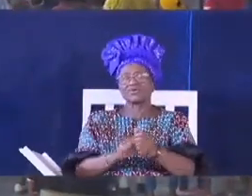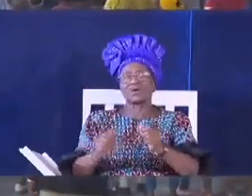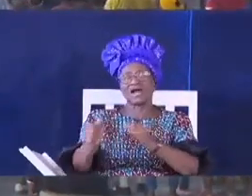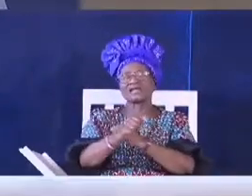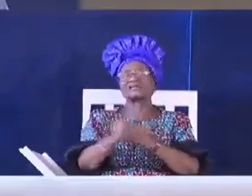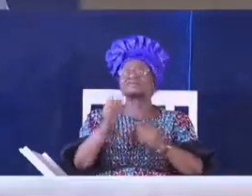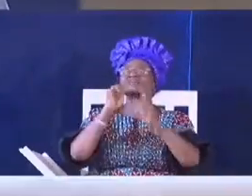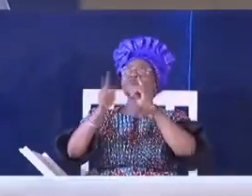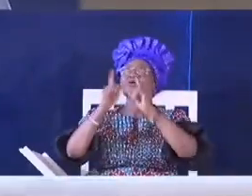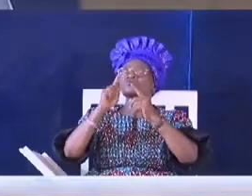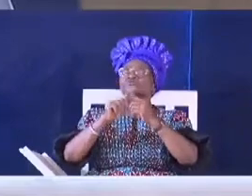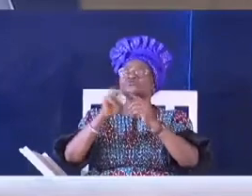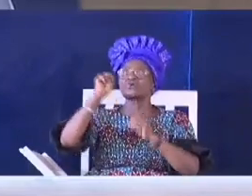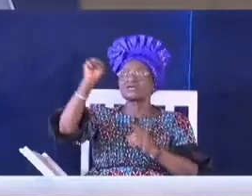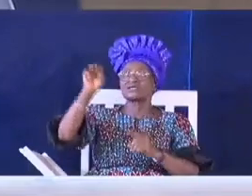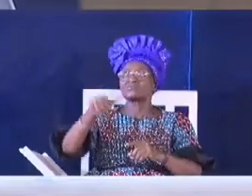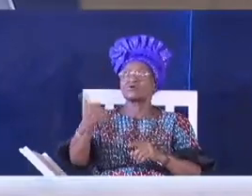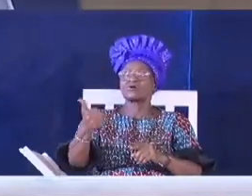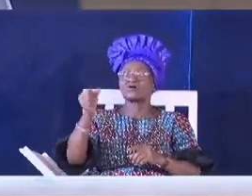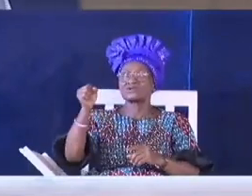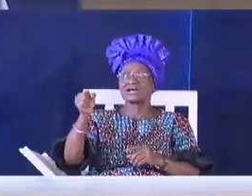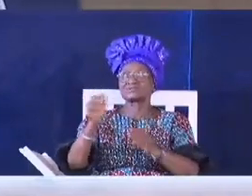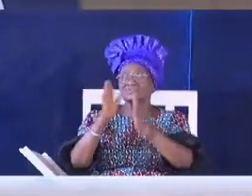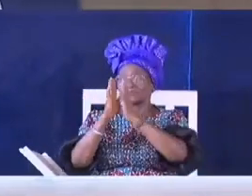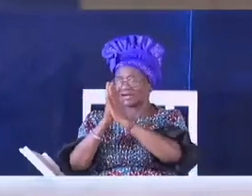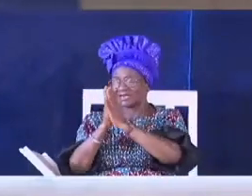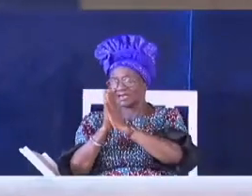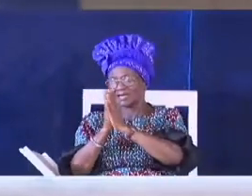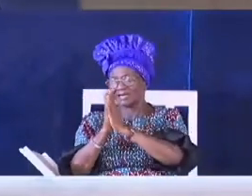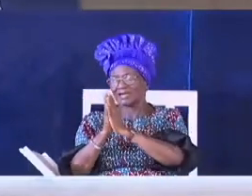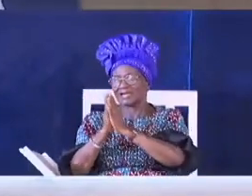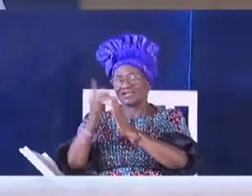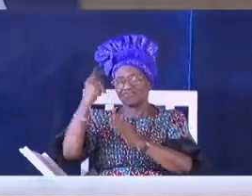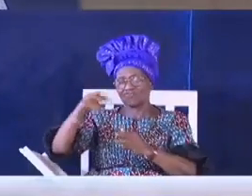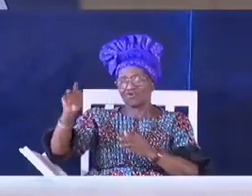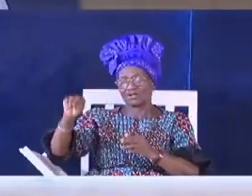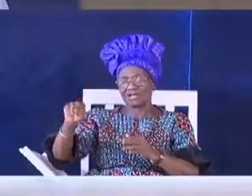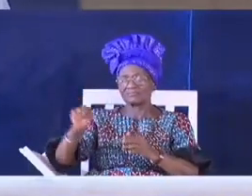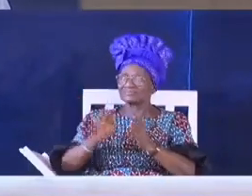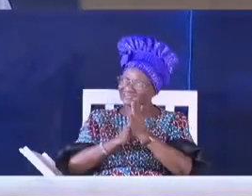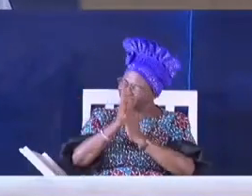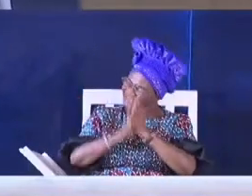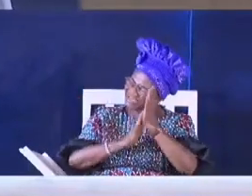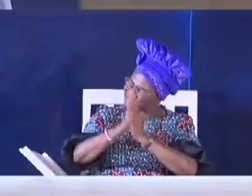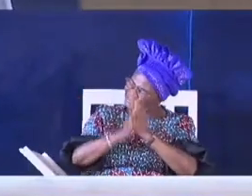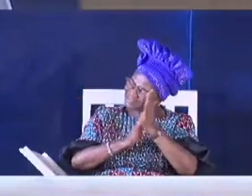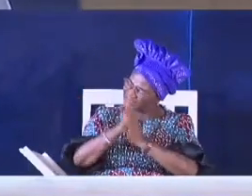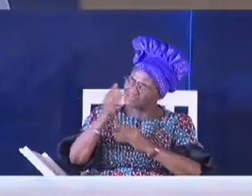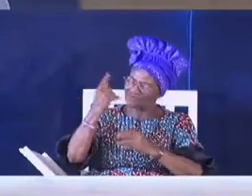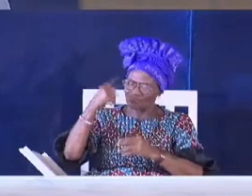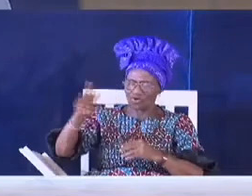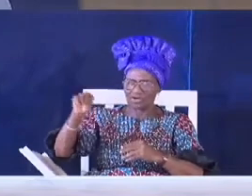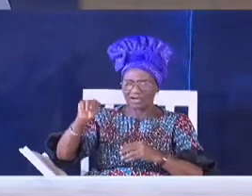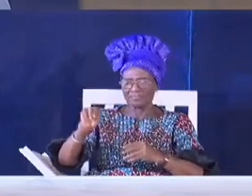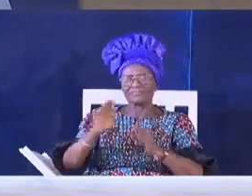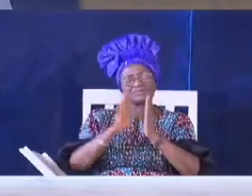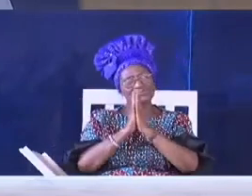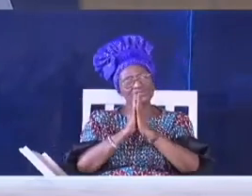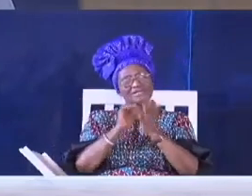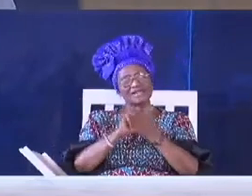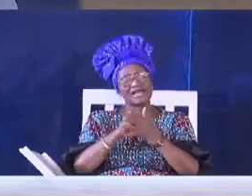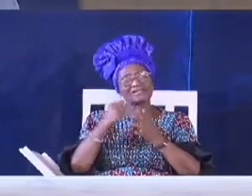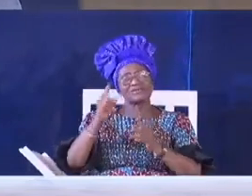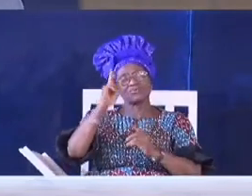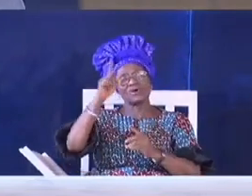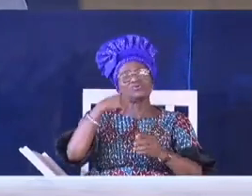sisters and intercede for them. Pray that the one who saved your soul will save their own souls also.